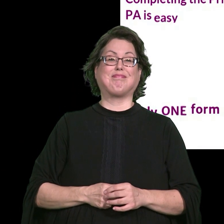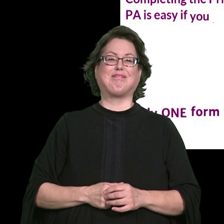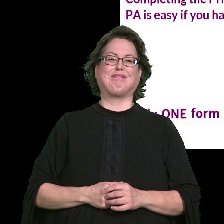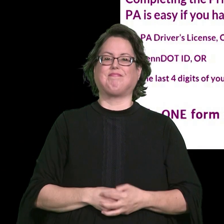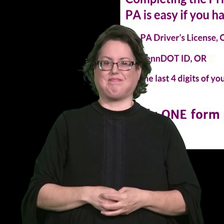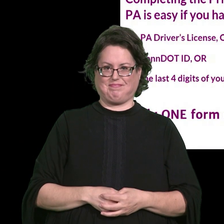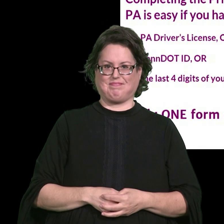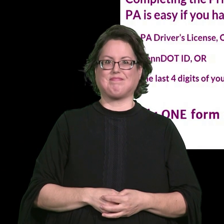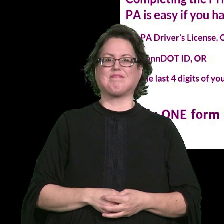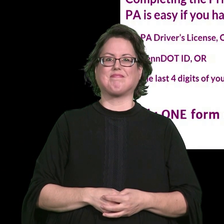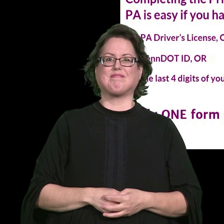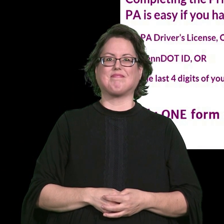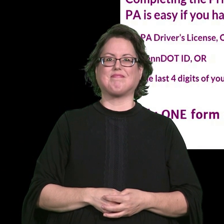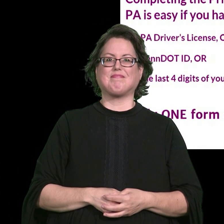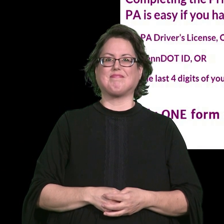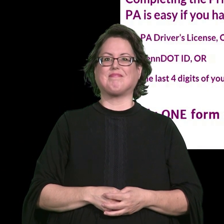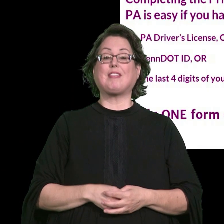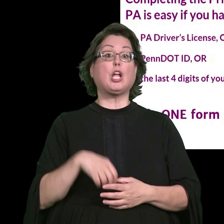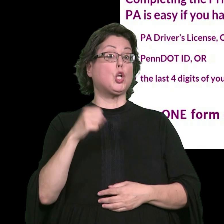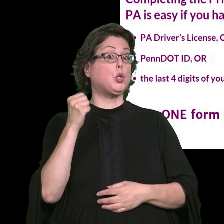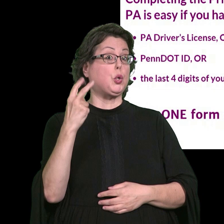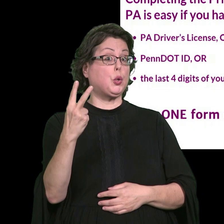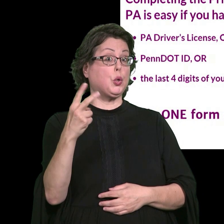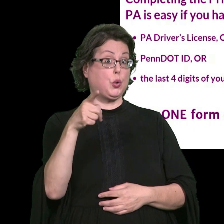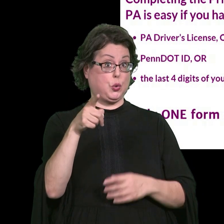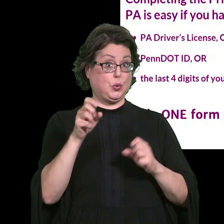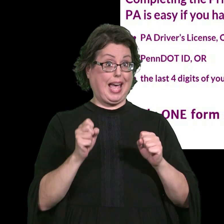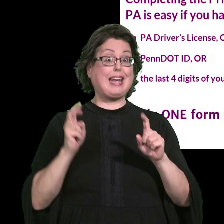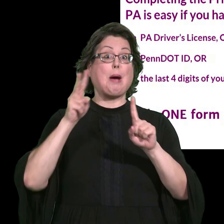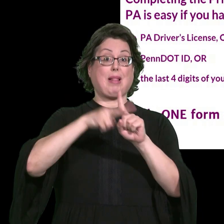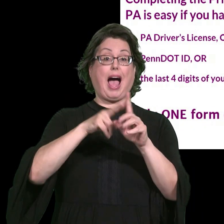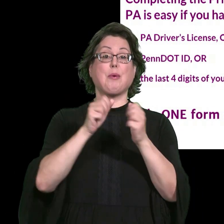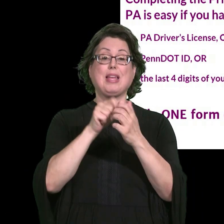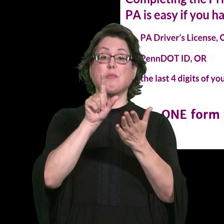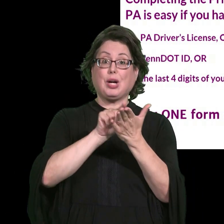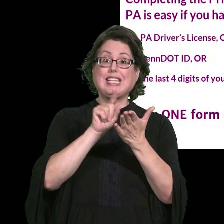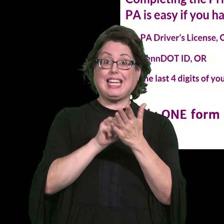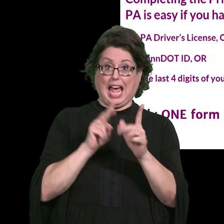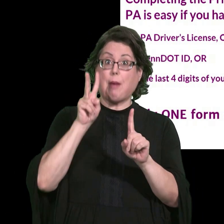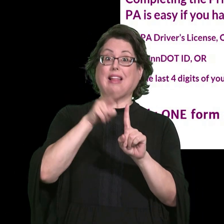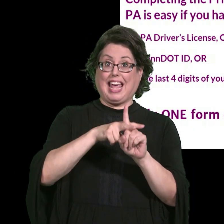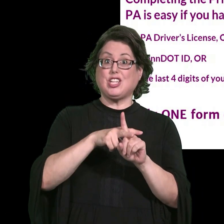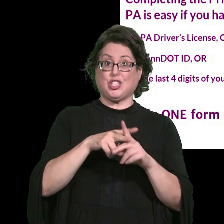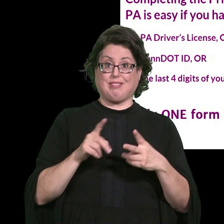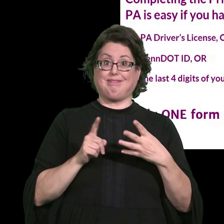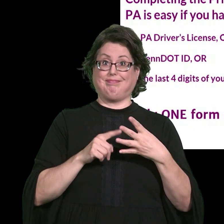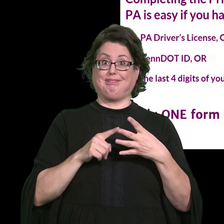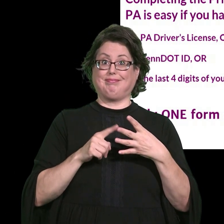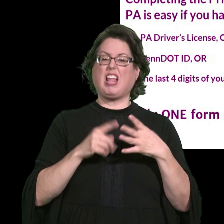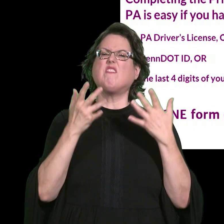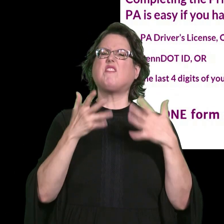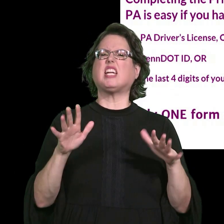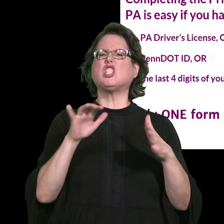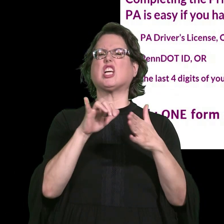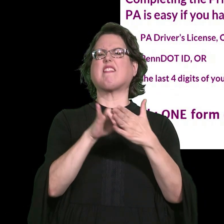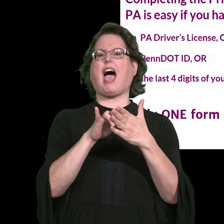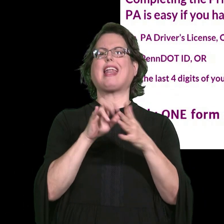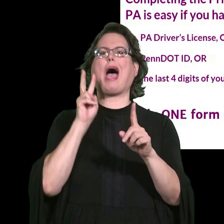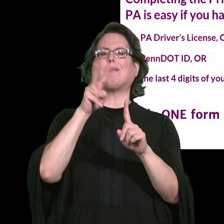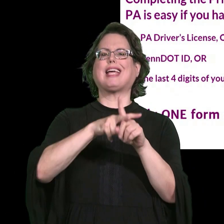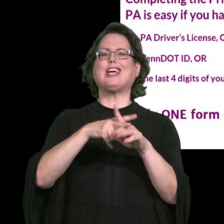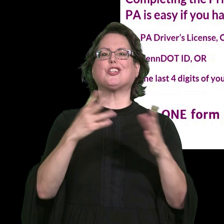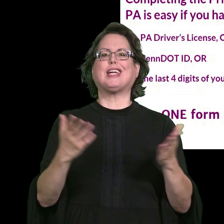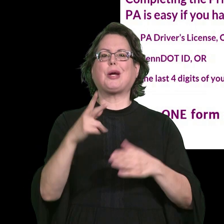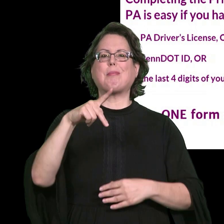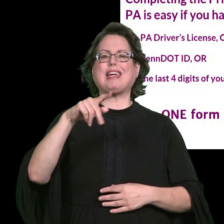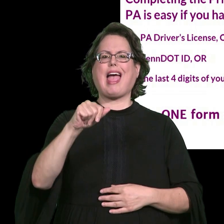Choice number two, you can apply with a printed application. Completing the printed application in Pennsylvania is